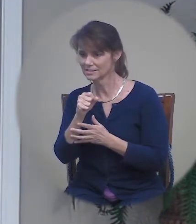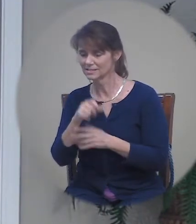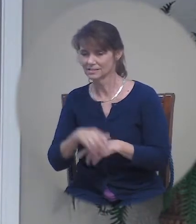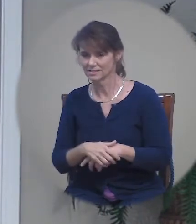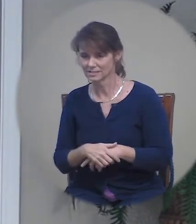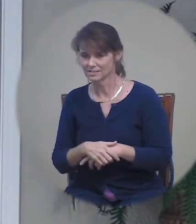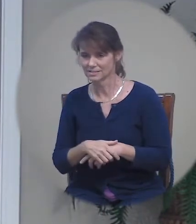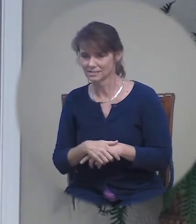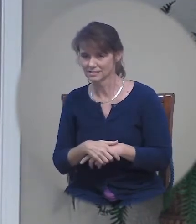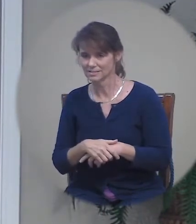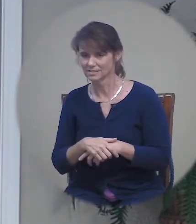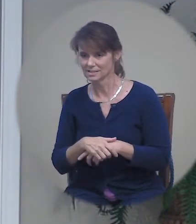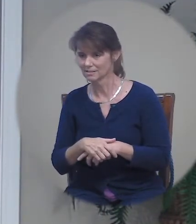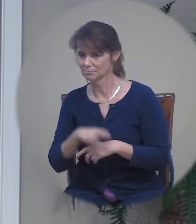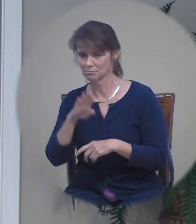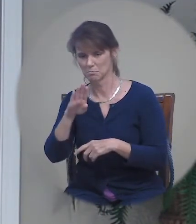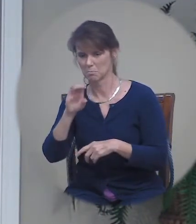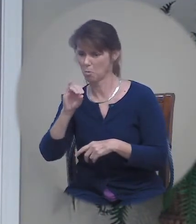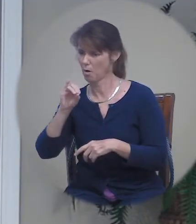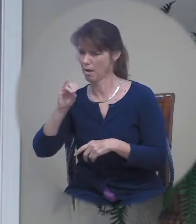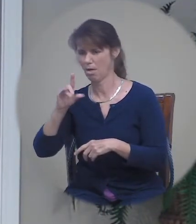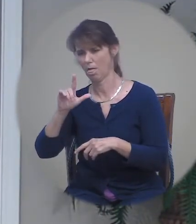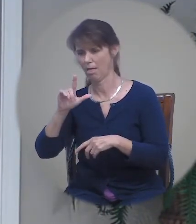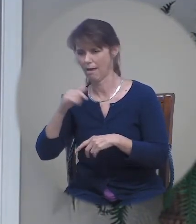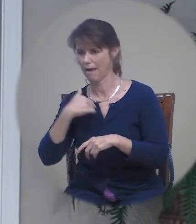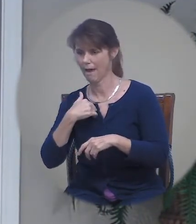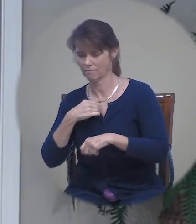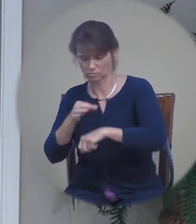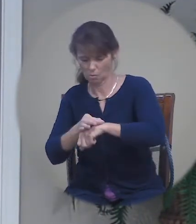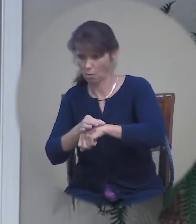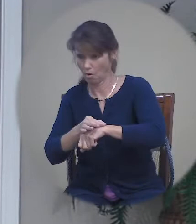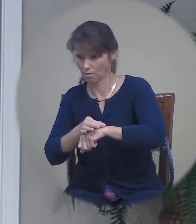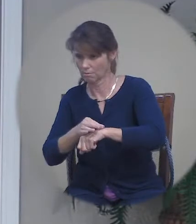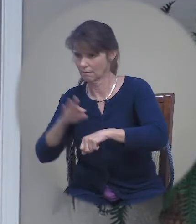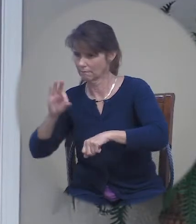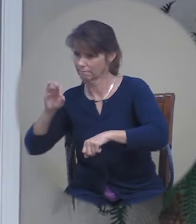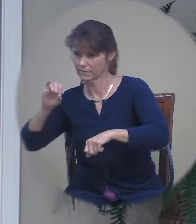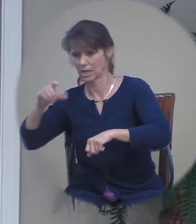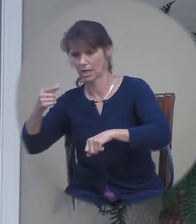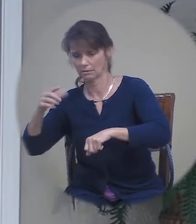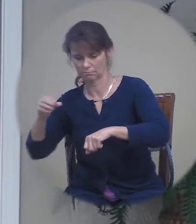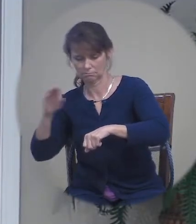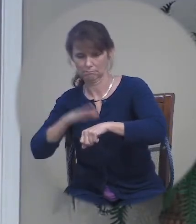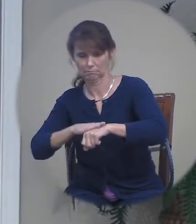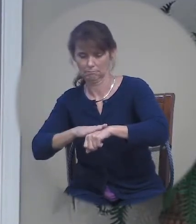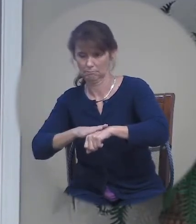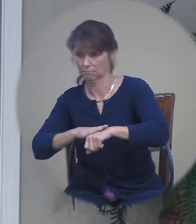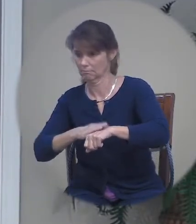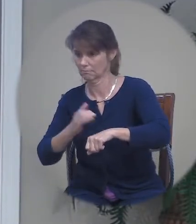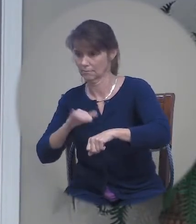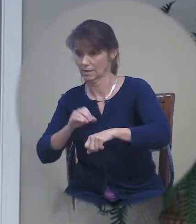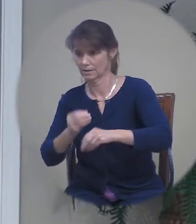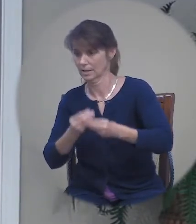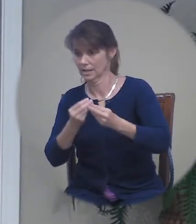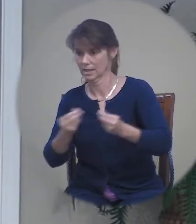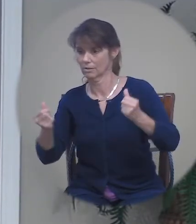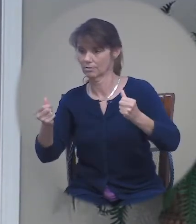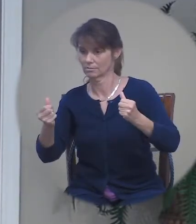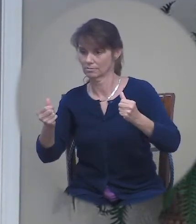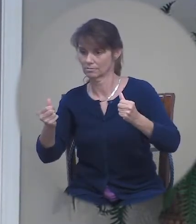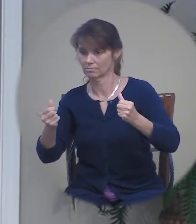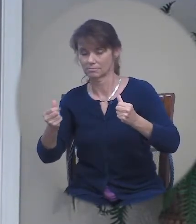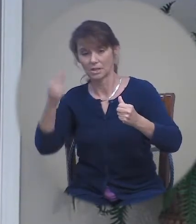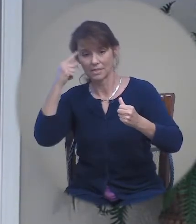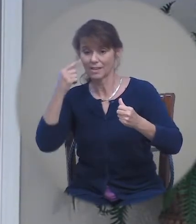becomes healed. So that's what transpires in chapter 20. And you think from that point on, everything's